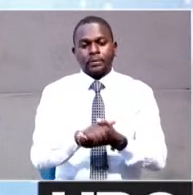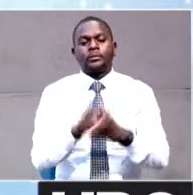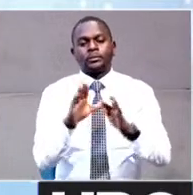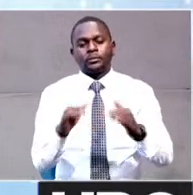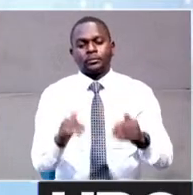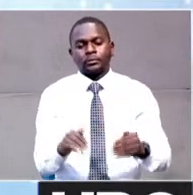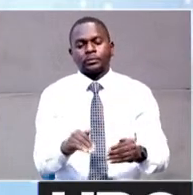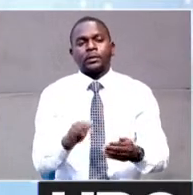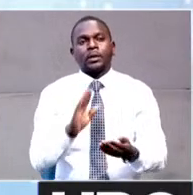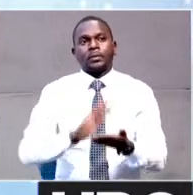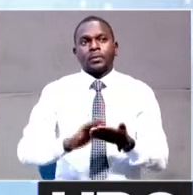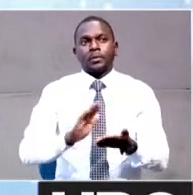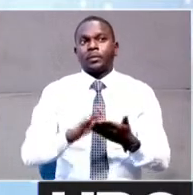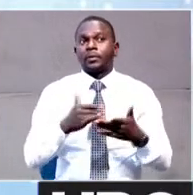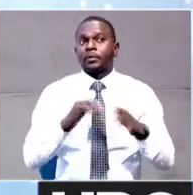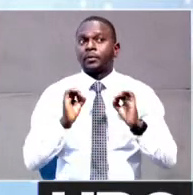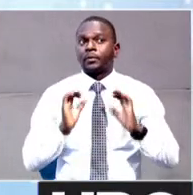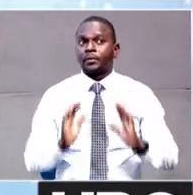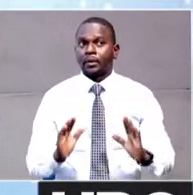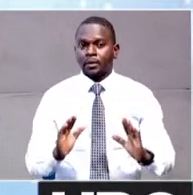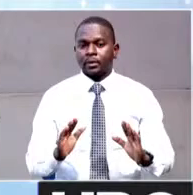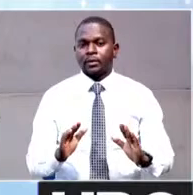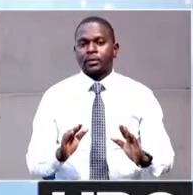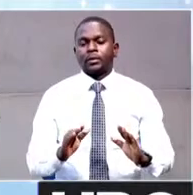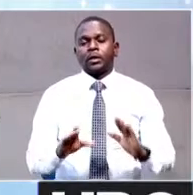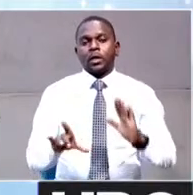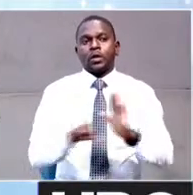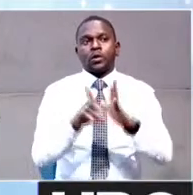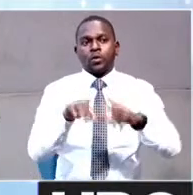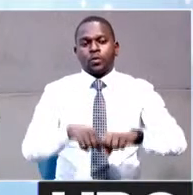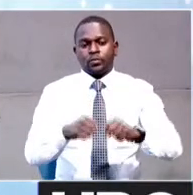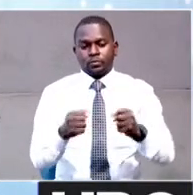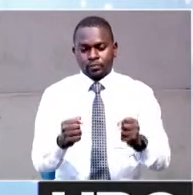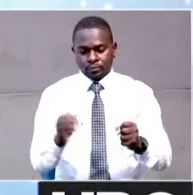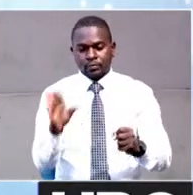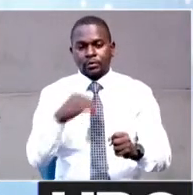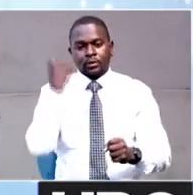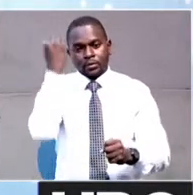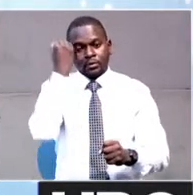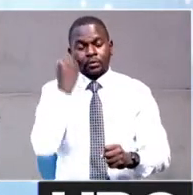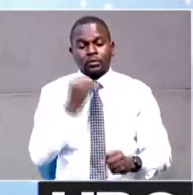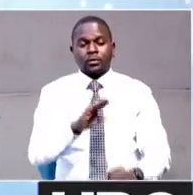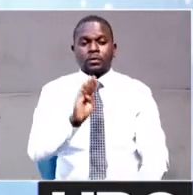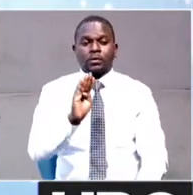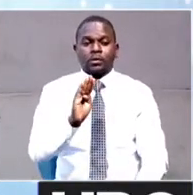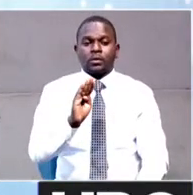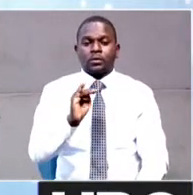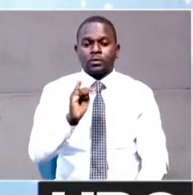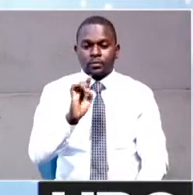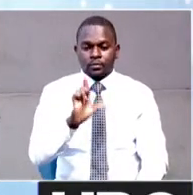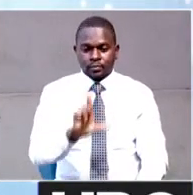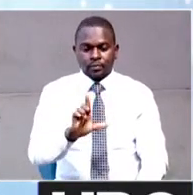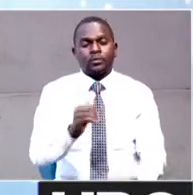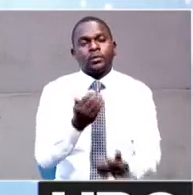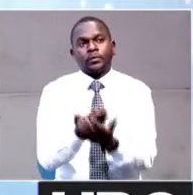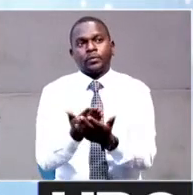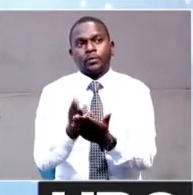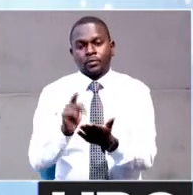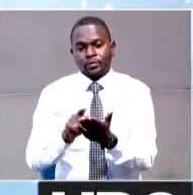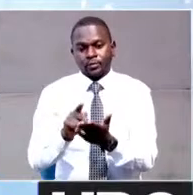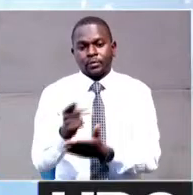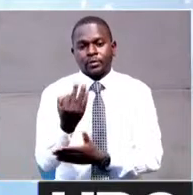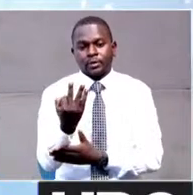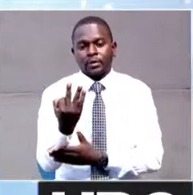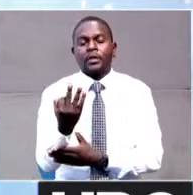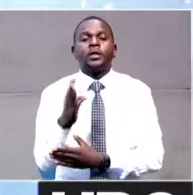accused pleaded not guilty at all the alleged offenses. However, court granted them bail and each of them was asked to pay